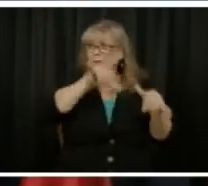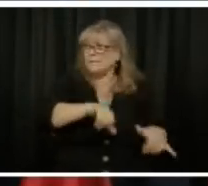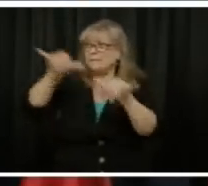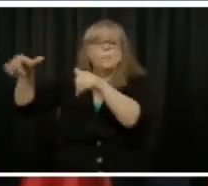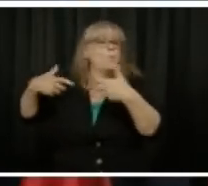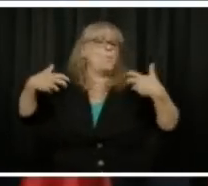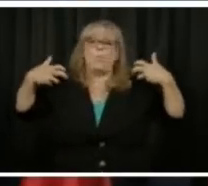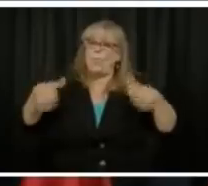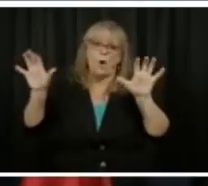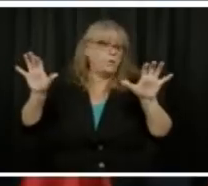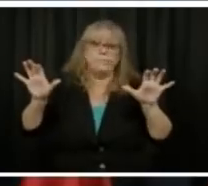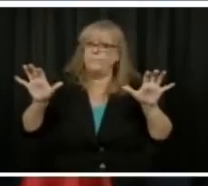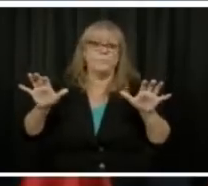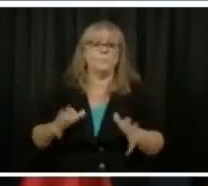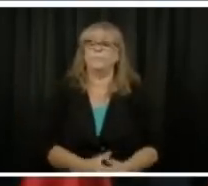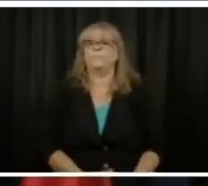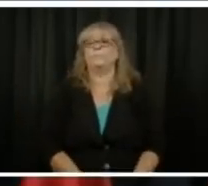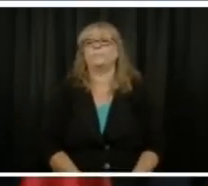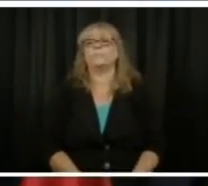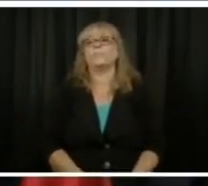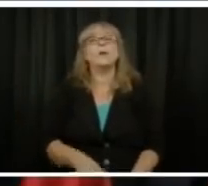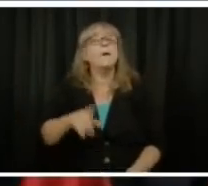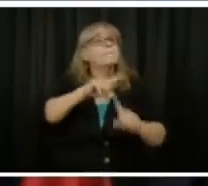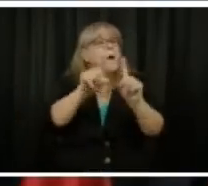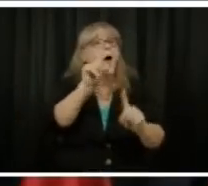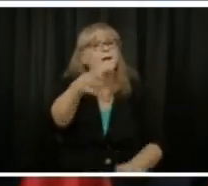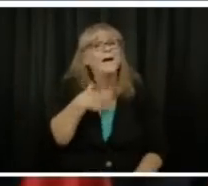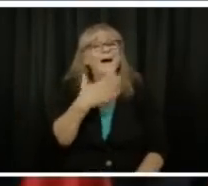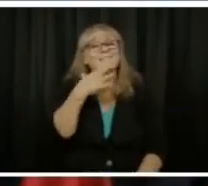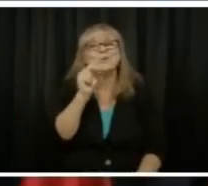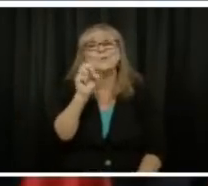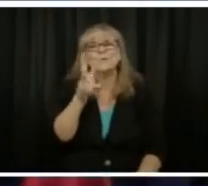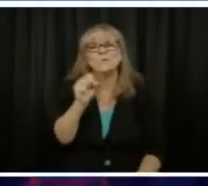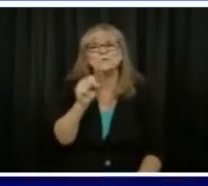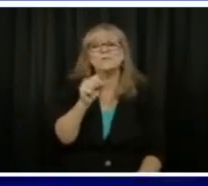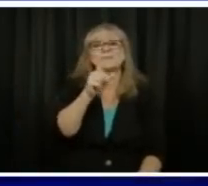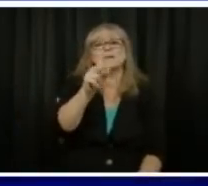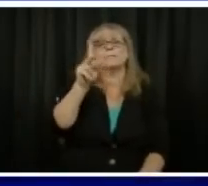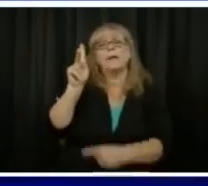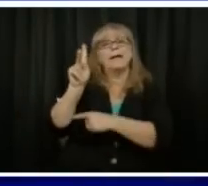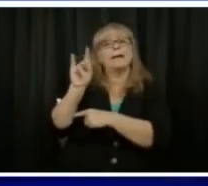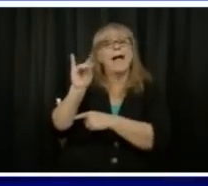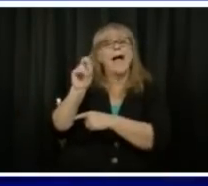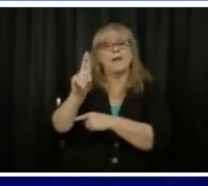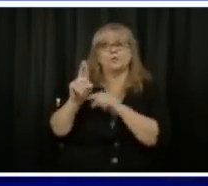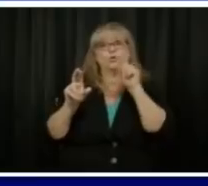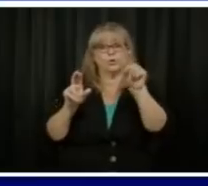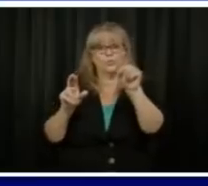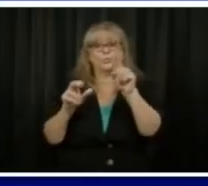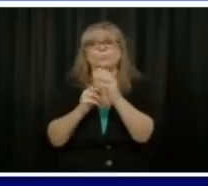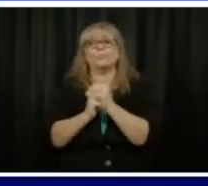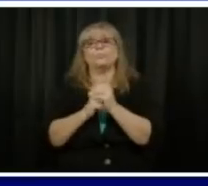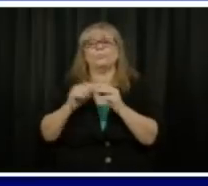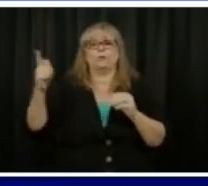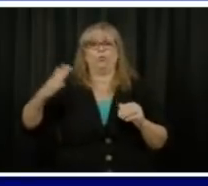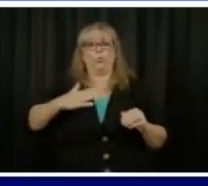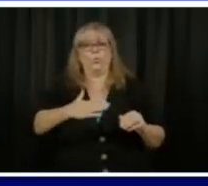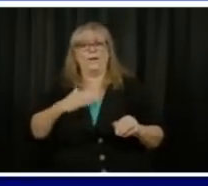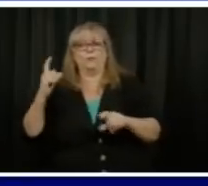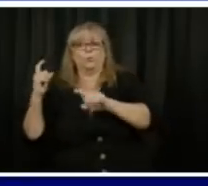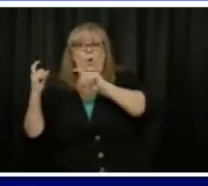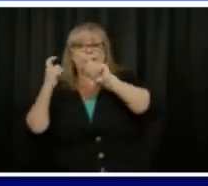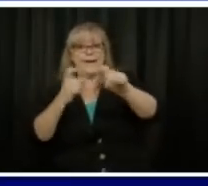Also want to share some good news. Kaiser Permanente has stepped up and added a generous contribution of